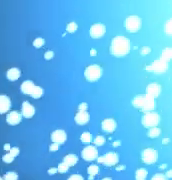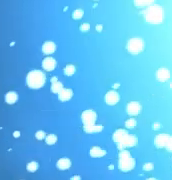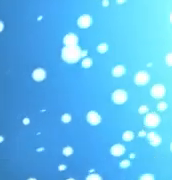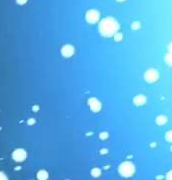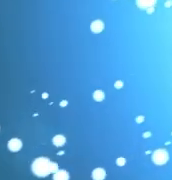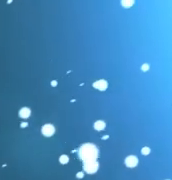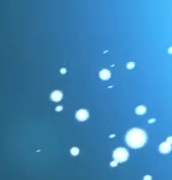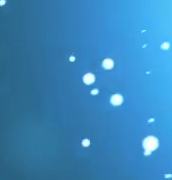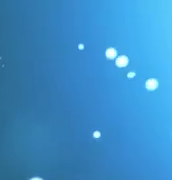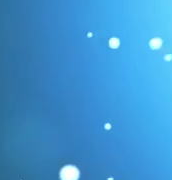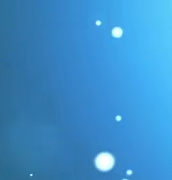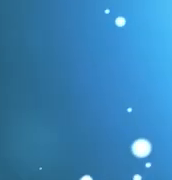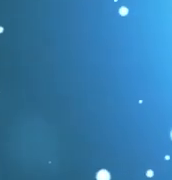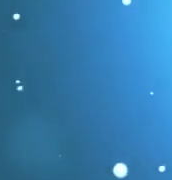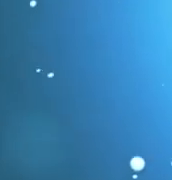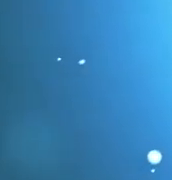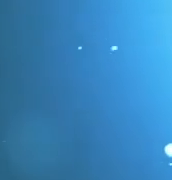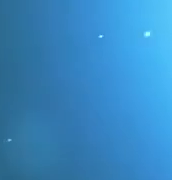Thank you.